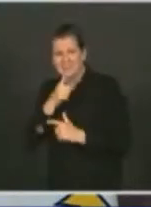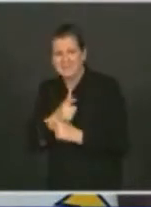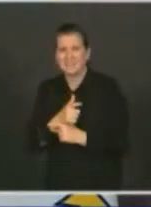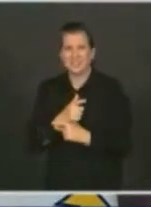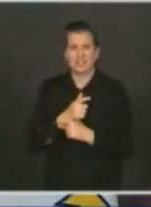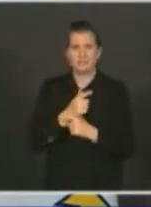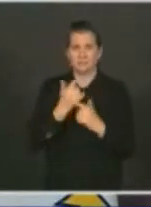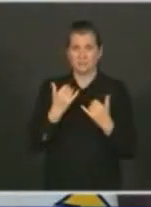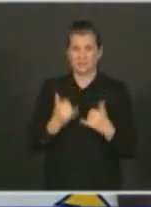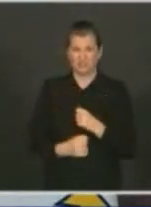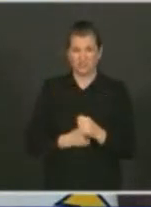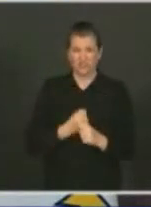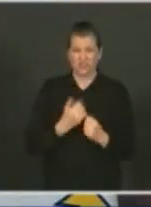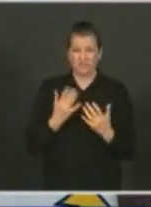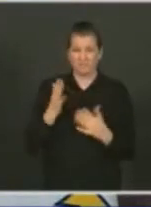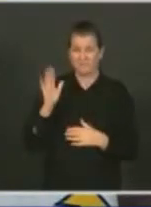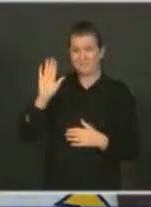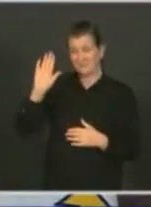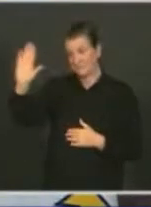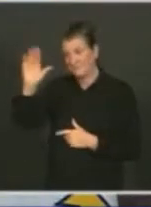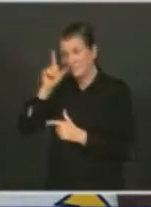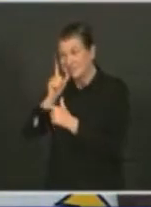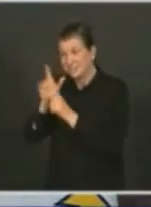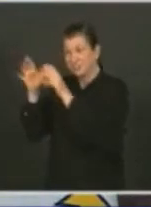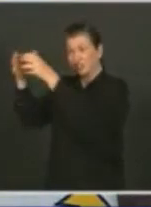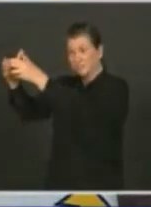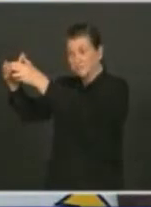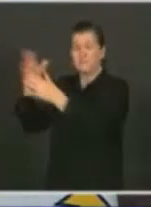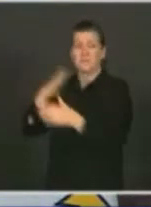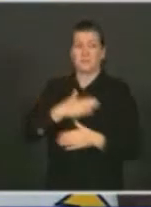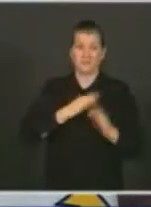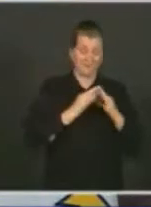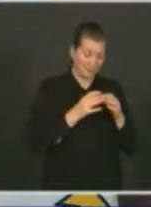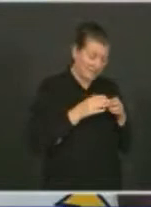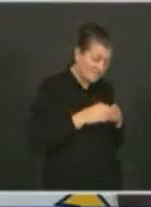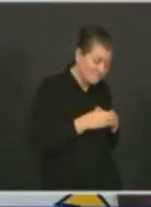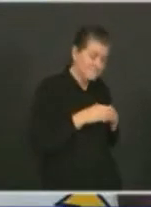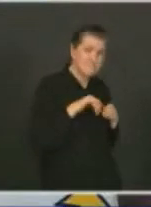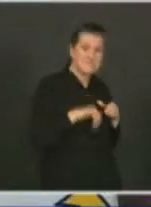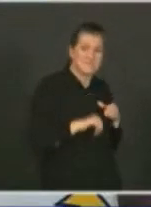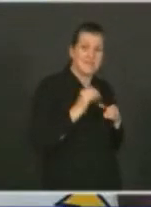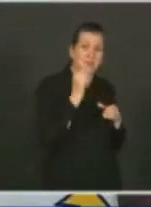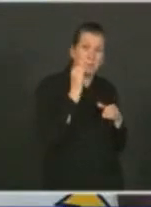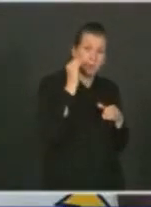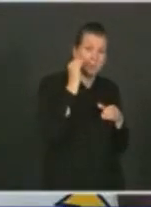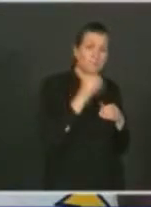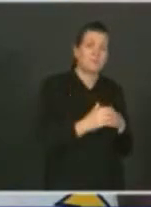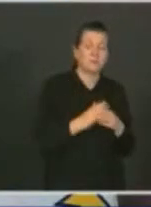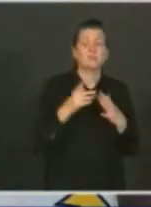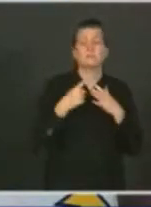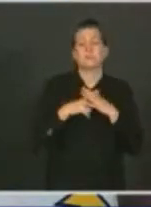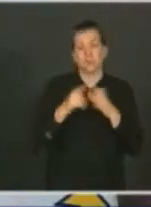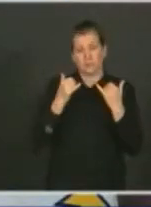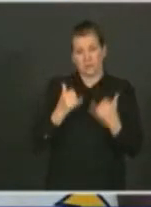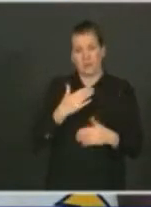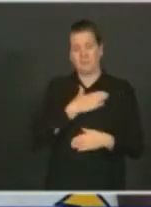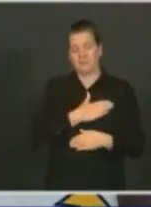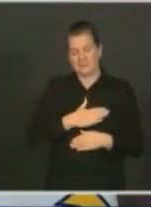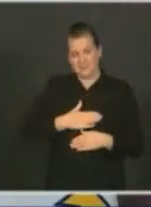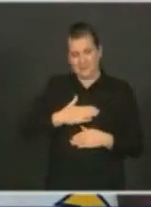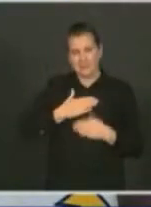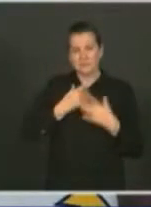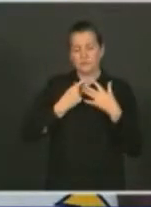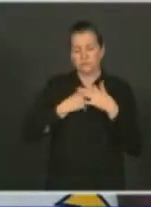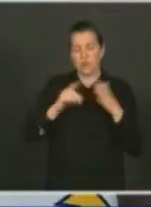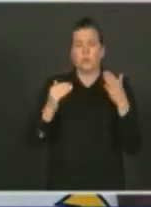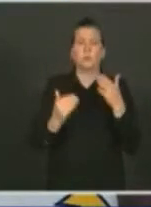are staying at home with our kids. So that's what I'm asking you to do. Start now planning for new traditions